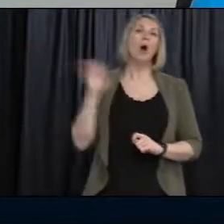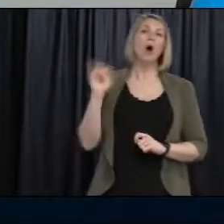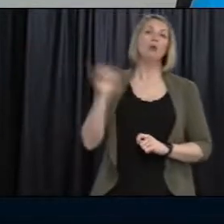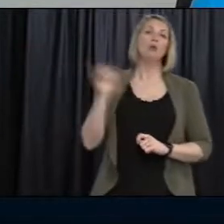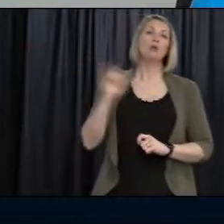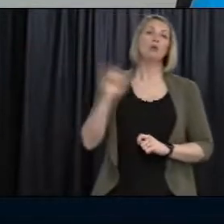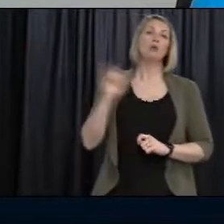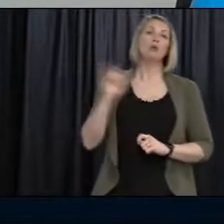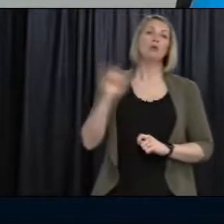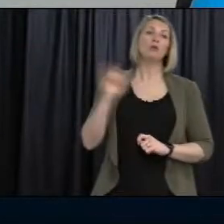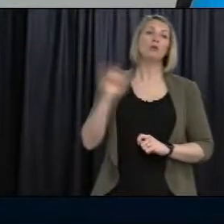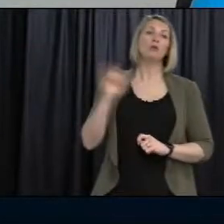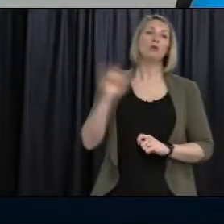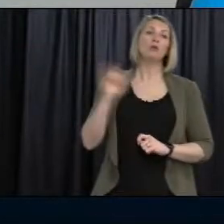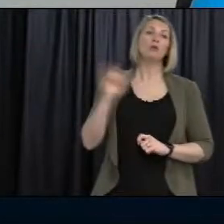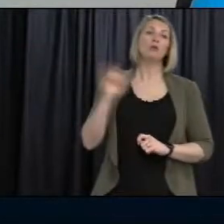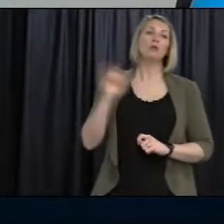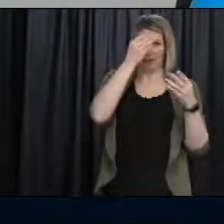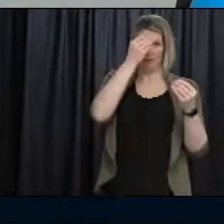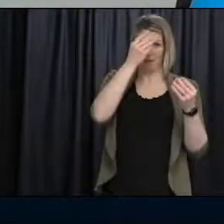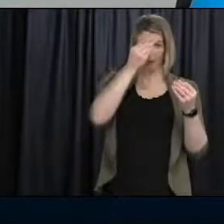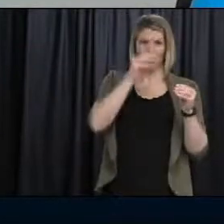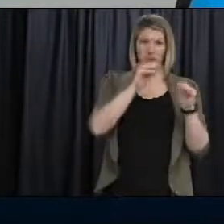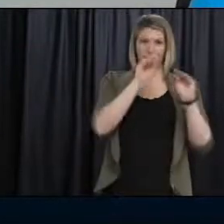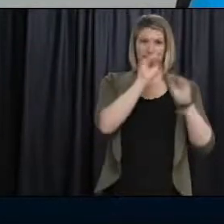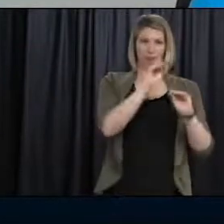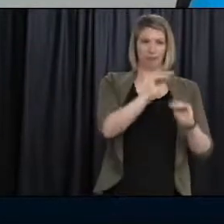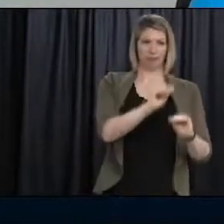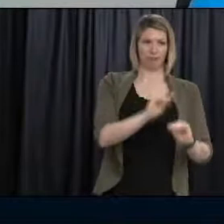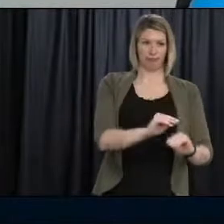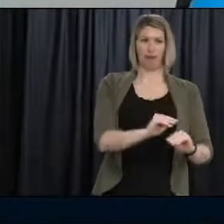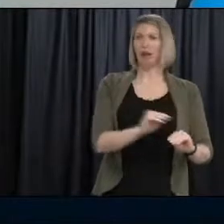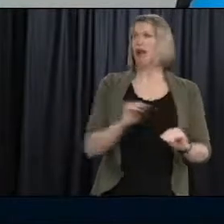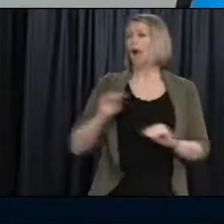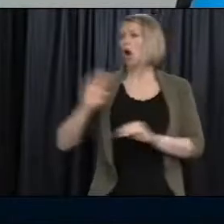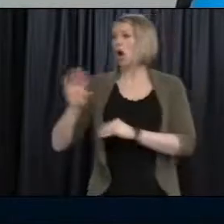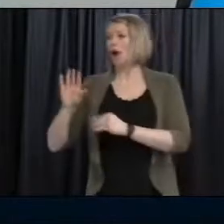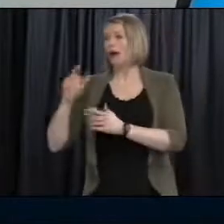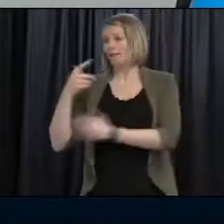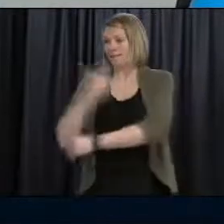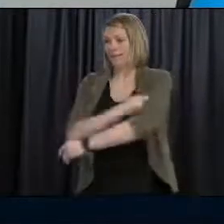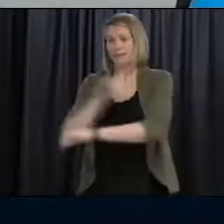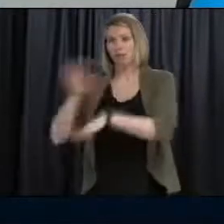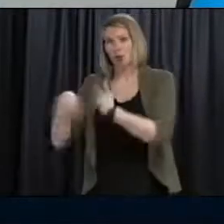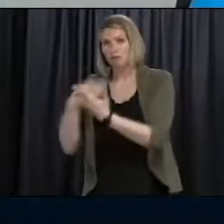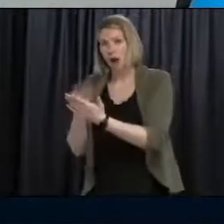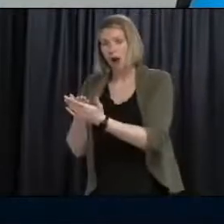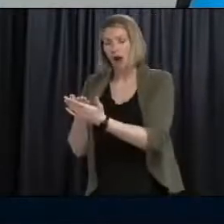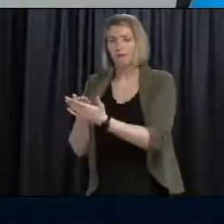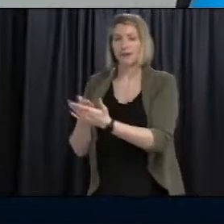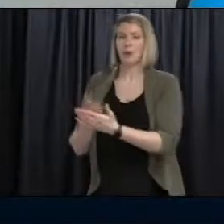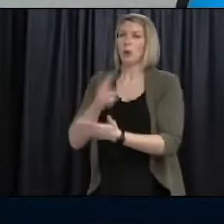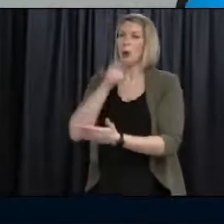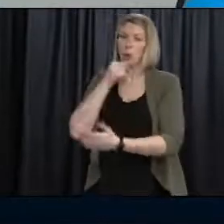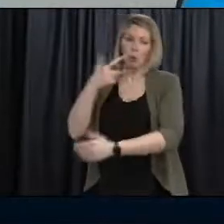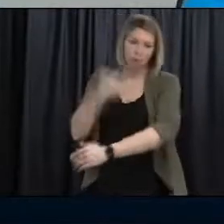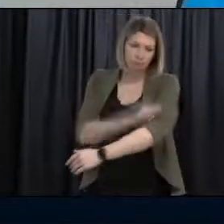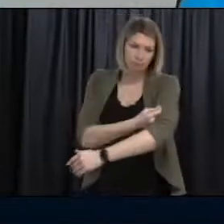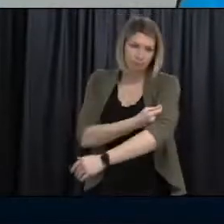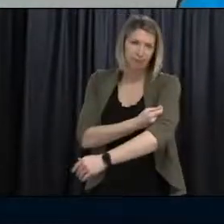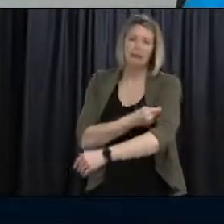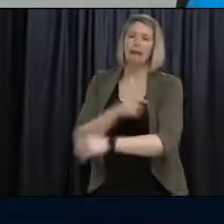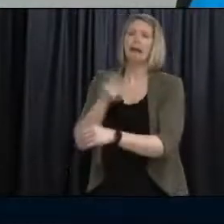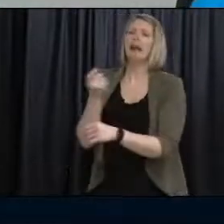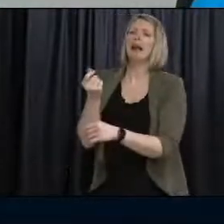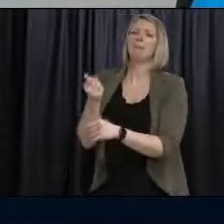place between vaccine that's arrived and vaccine that's delivered. Some of our rural clinics still work on a paper-based system,